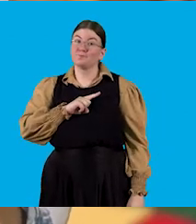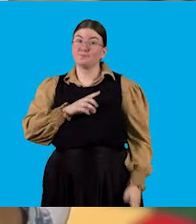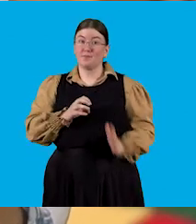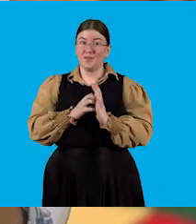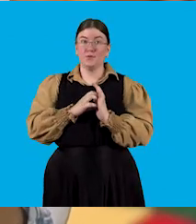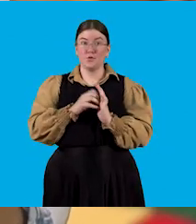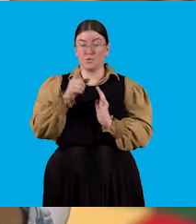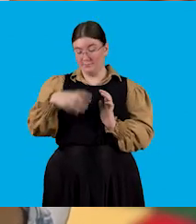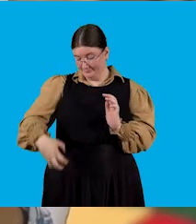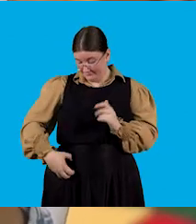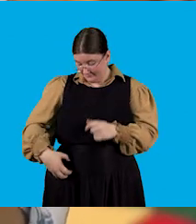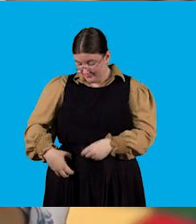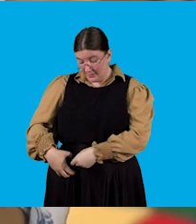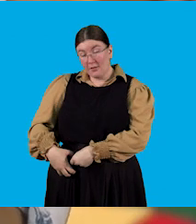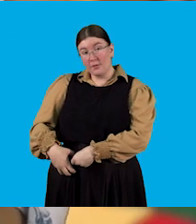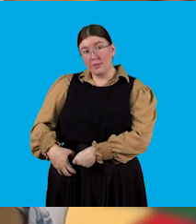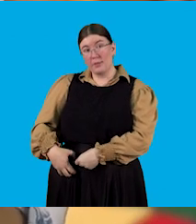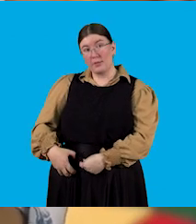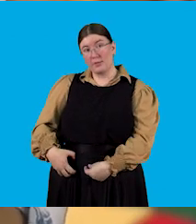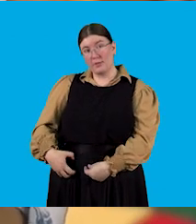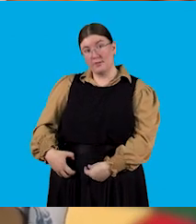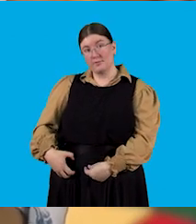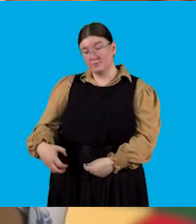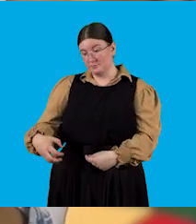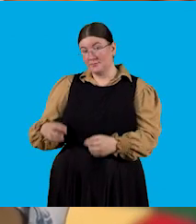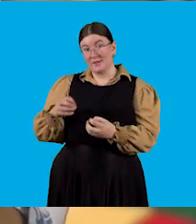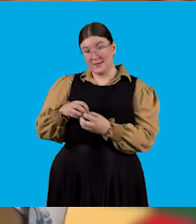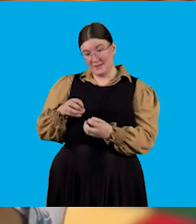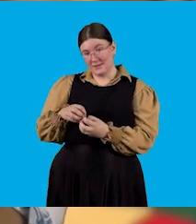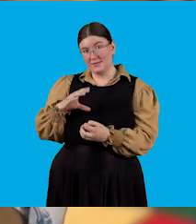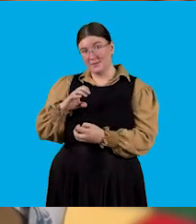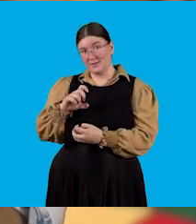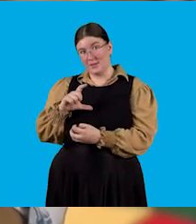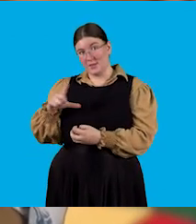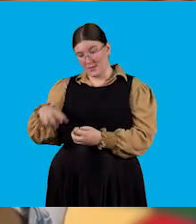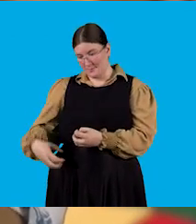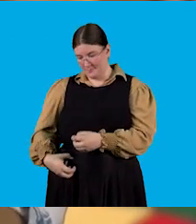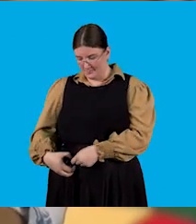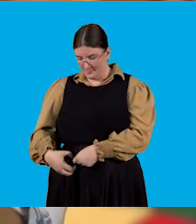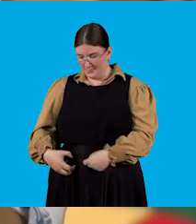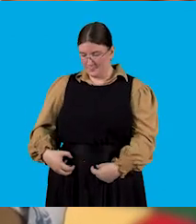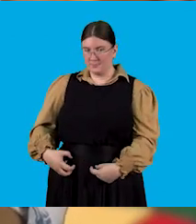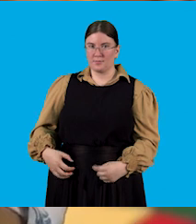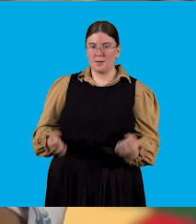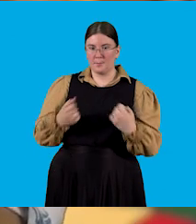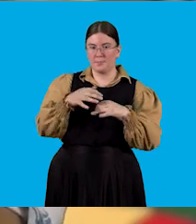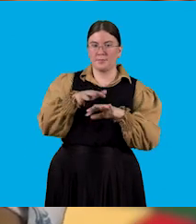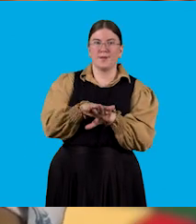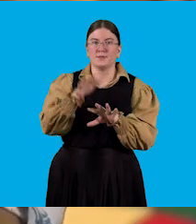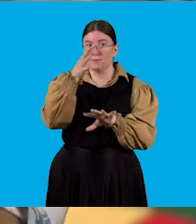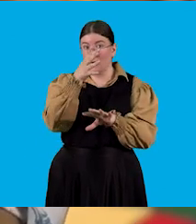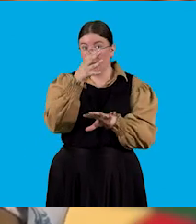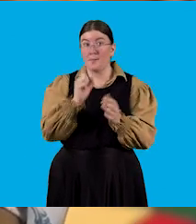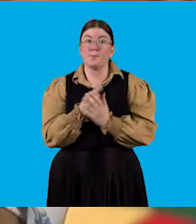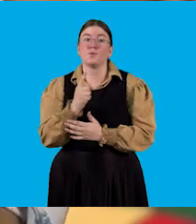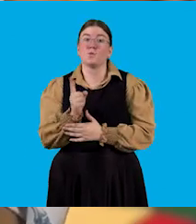because, let's say you've ovulated and then the egg cell, the mature egg cell, came into contact with a